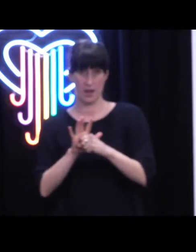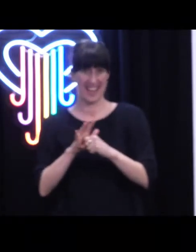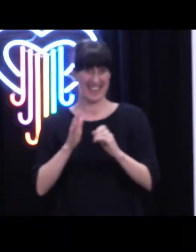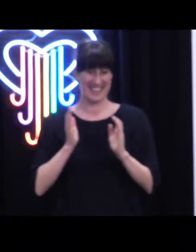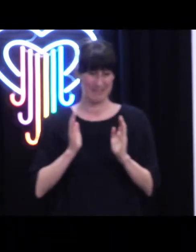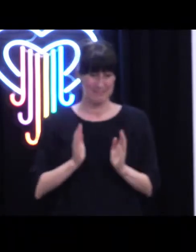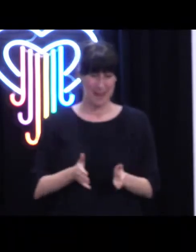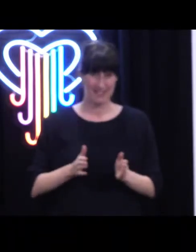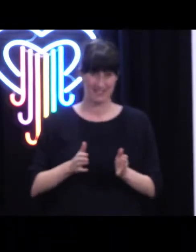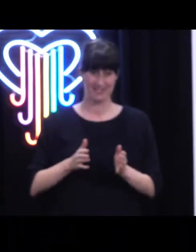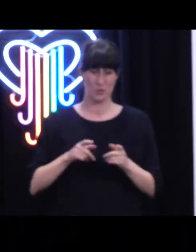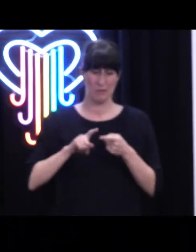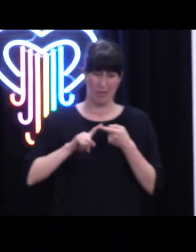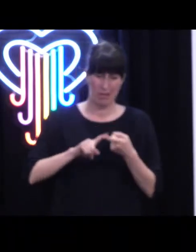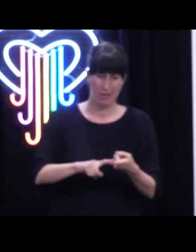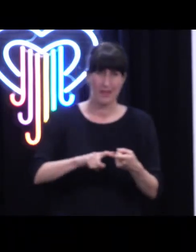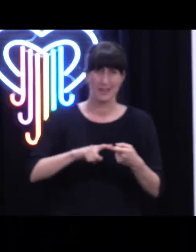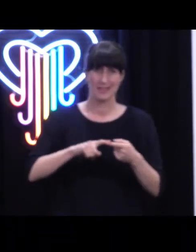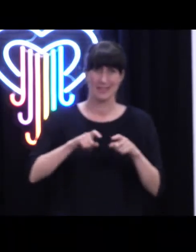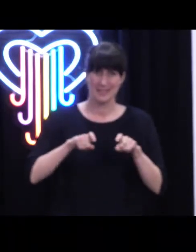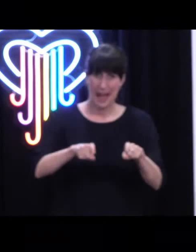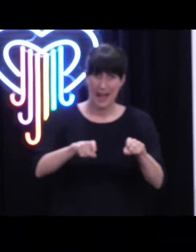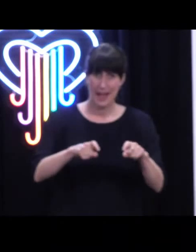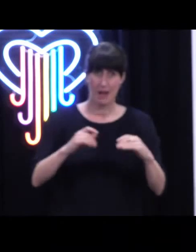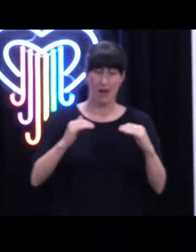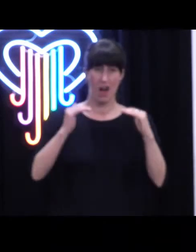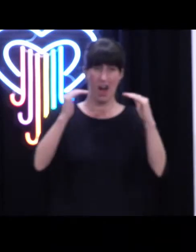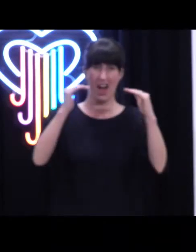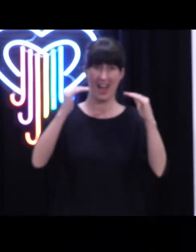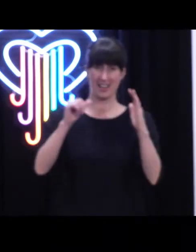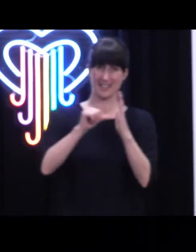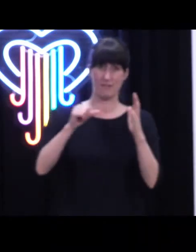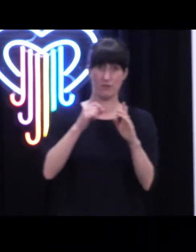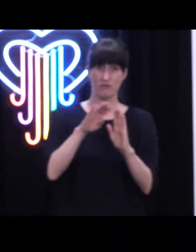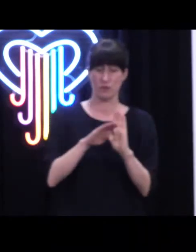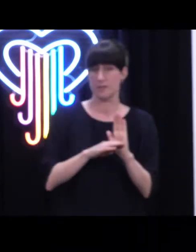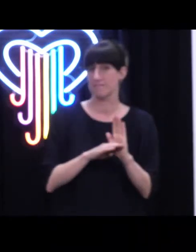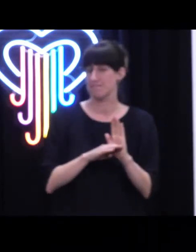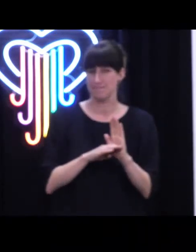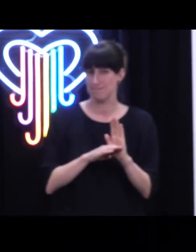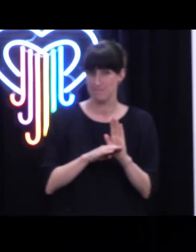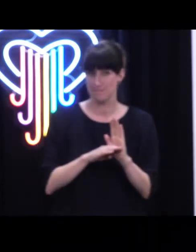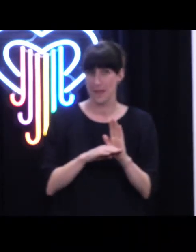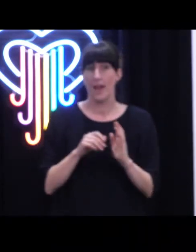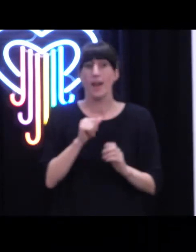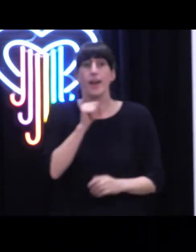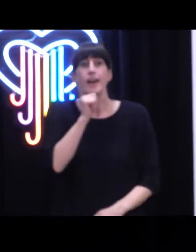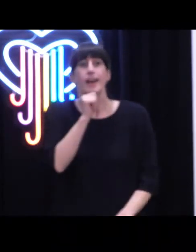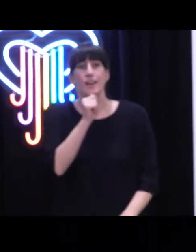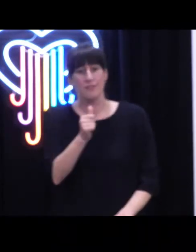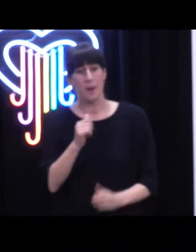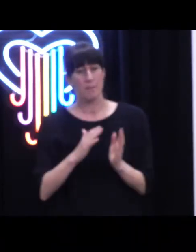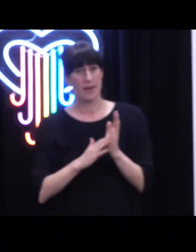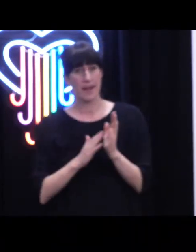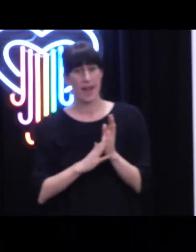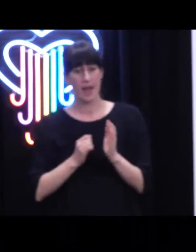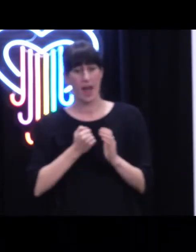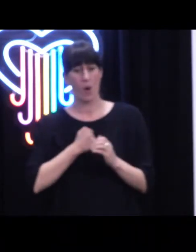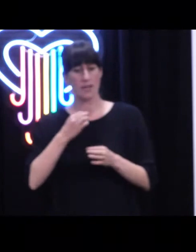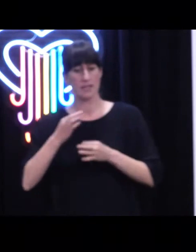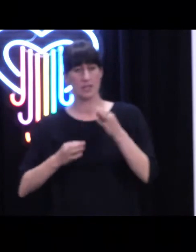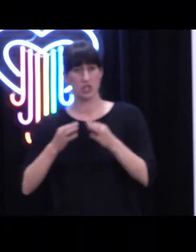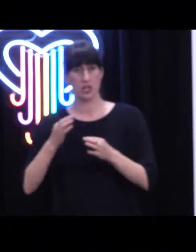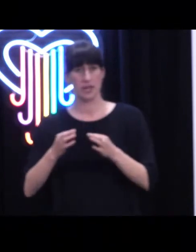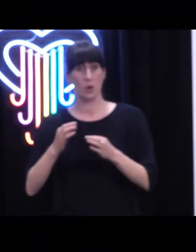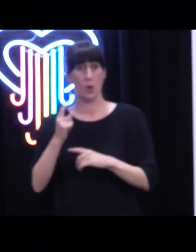rung. If on Monday we confirm our in-principle decision to move Auckland to Alert Level 3, we will consider